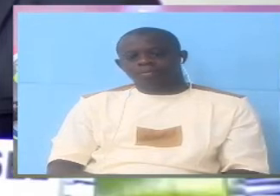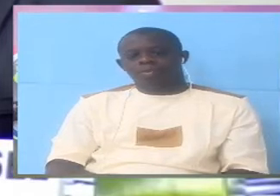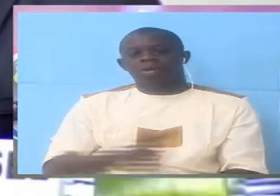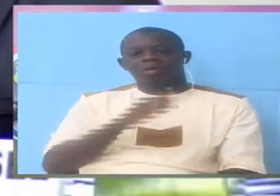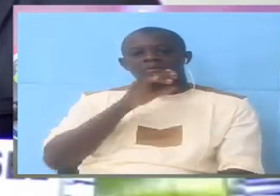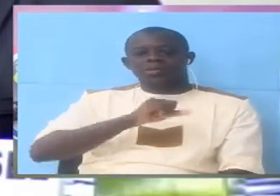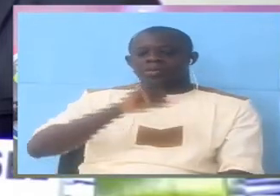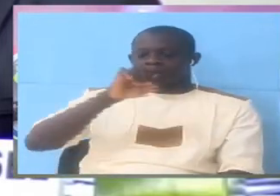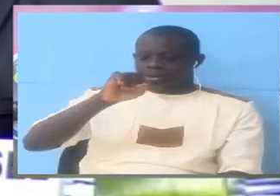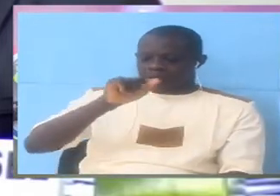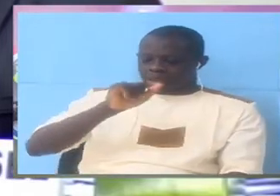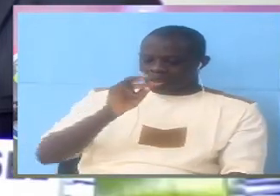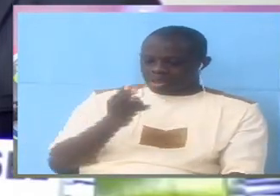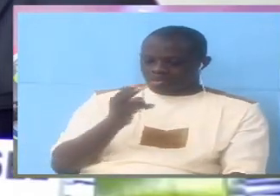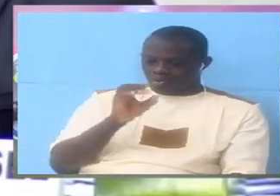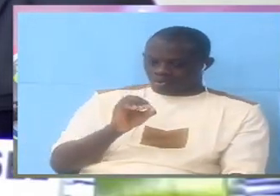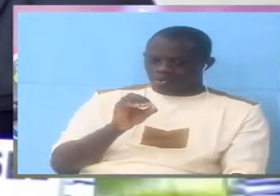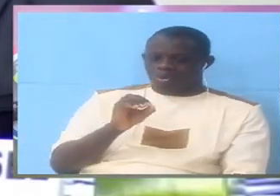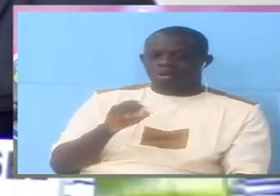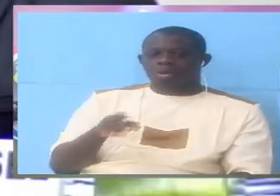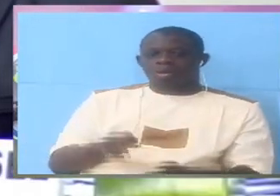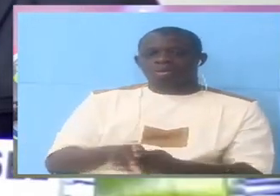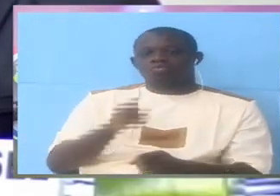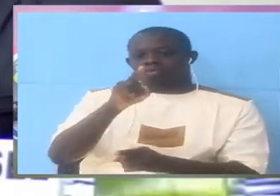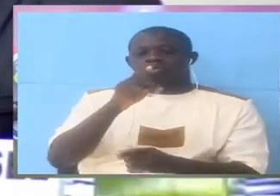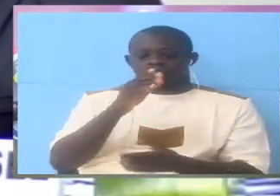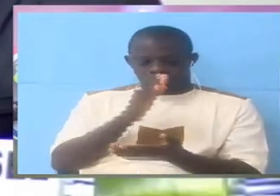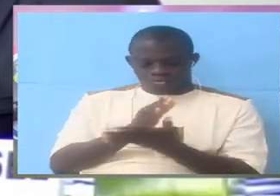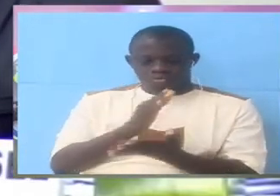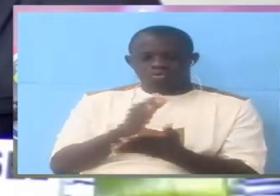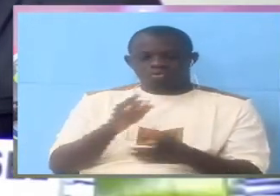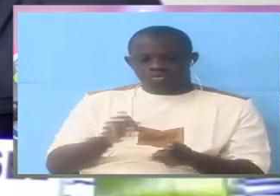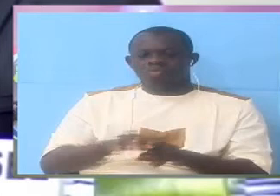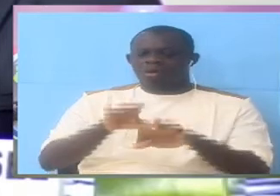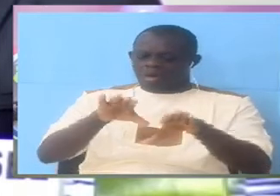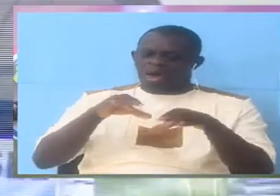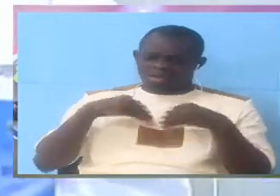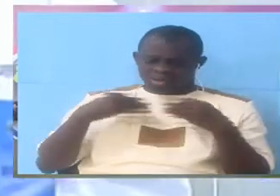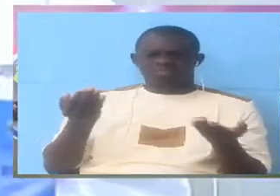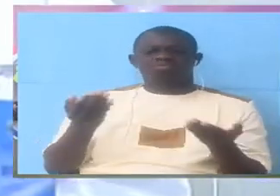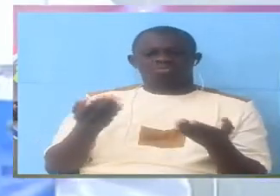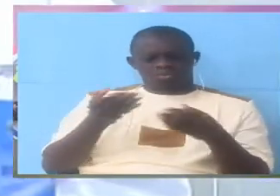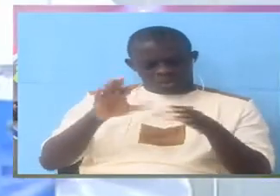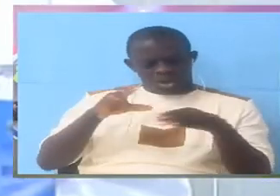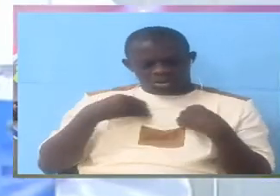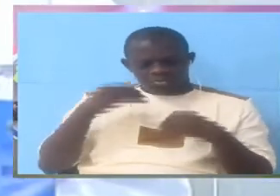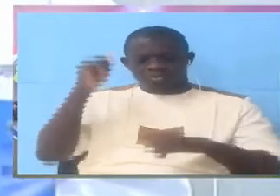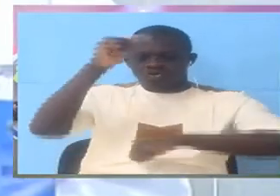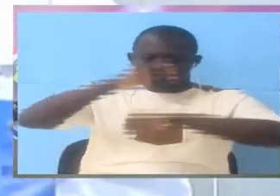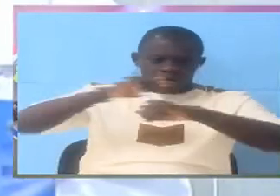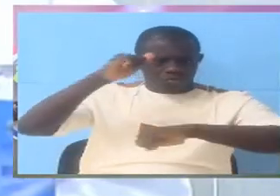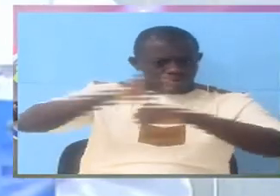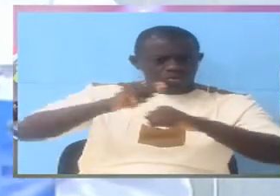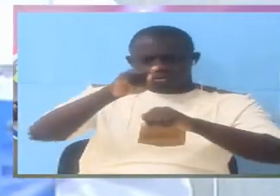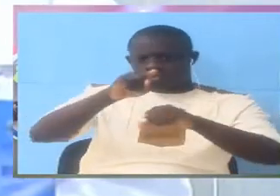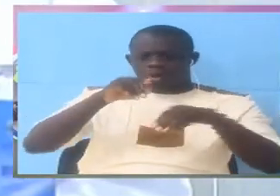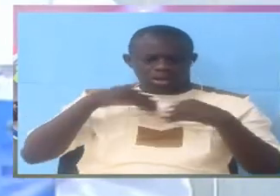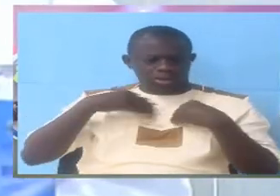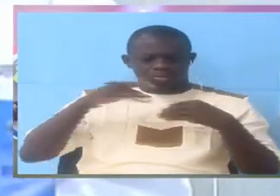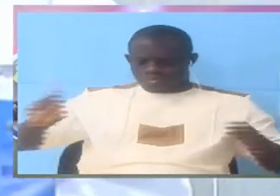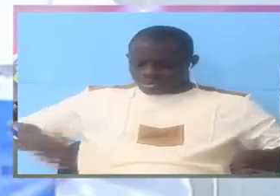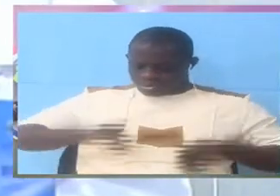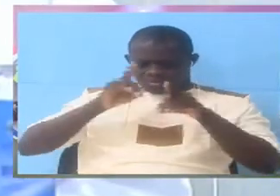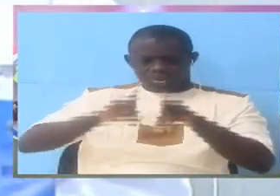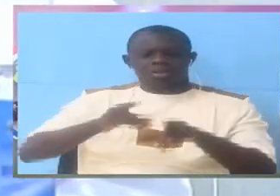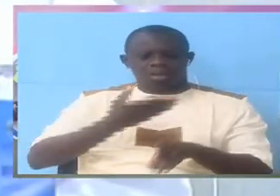Saho, Mr. Counsel, you cooperated with the torturing. You participated in the torture. That is